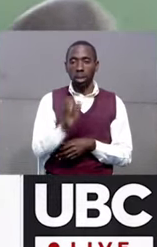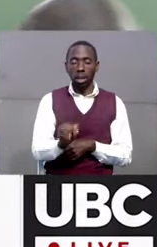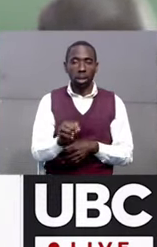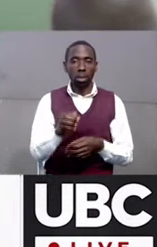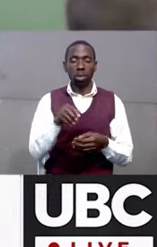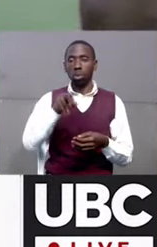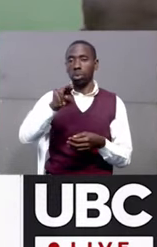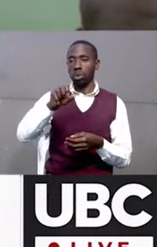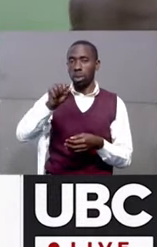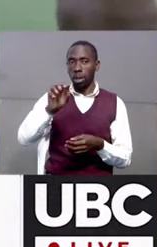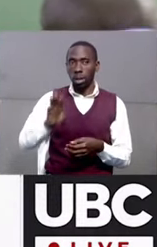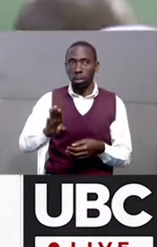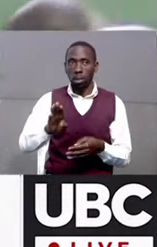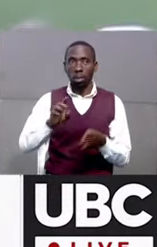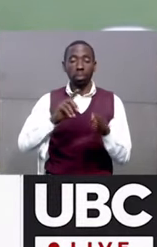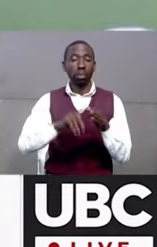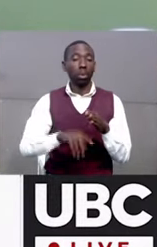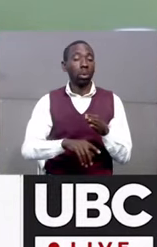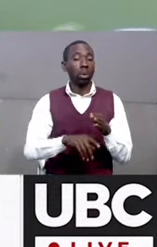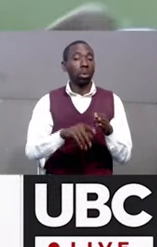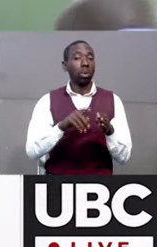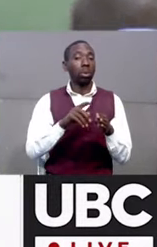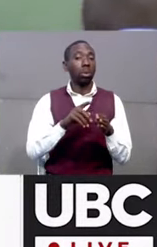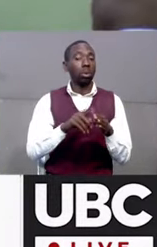Examinations Board, vote